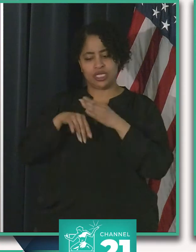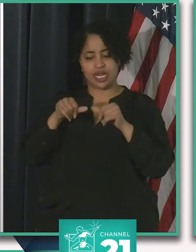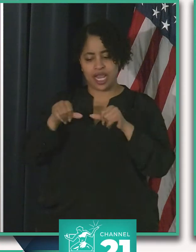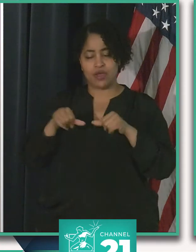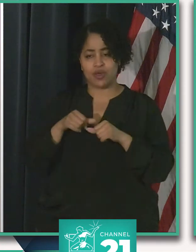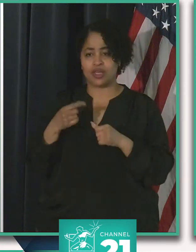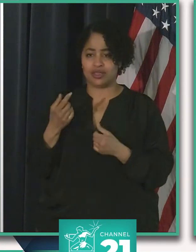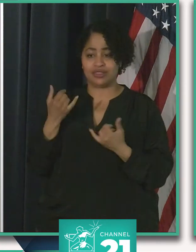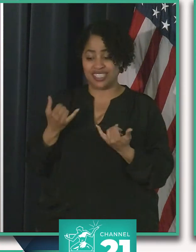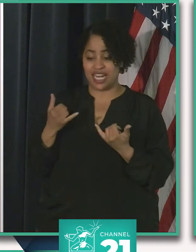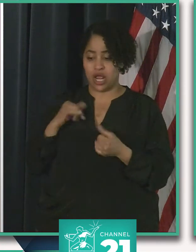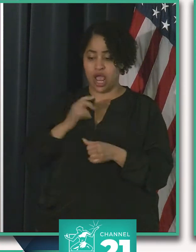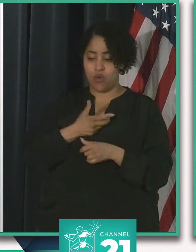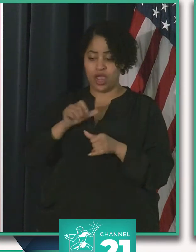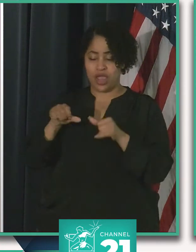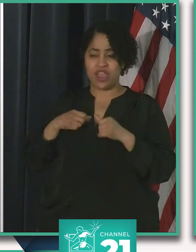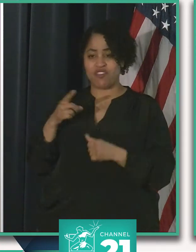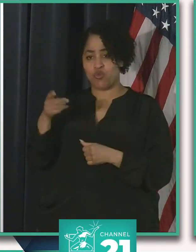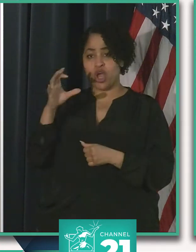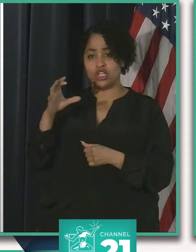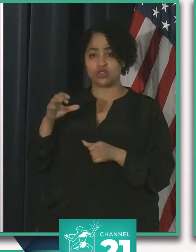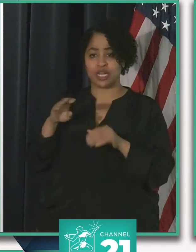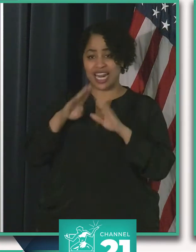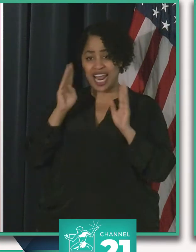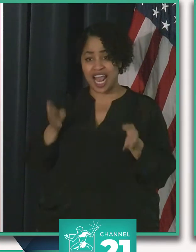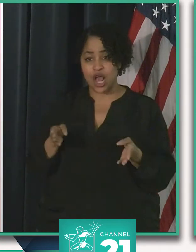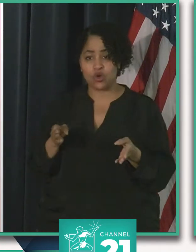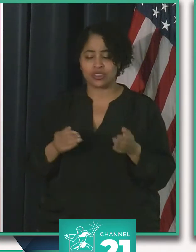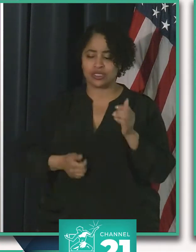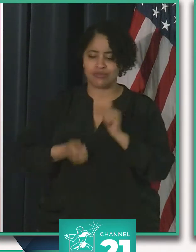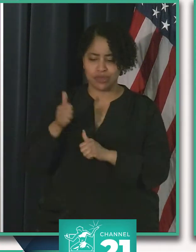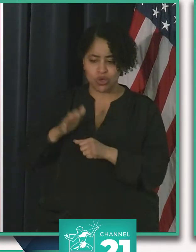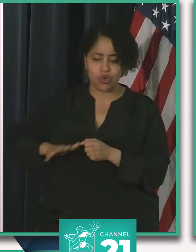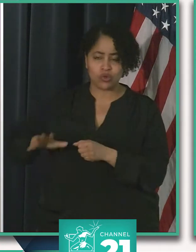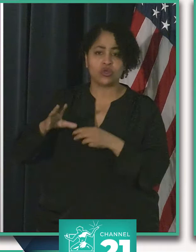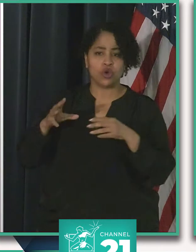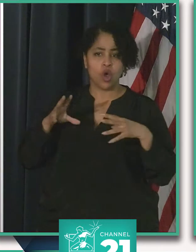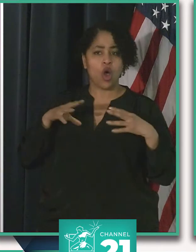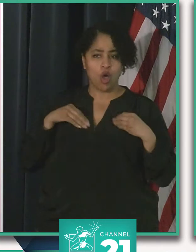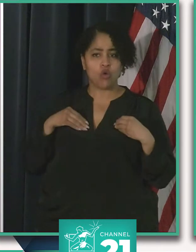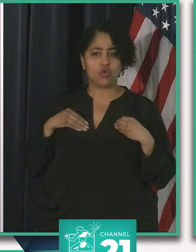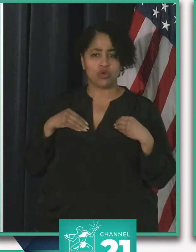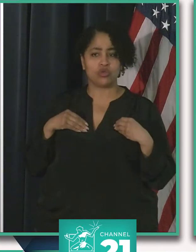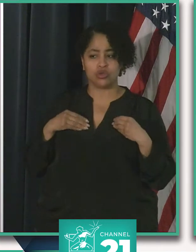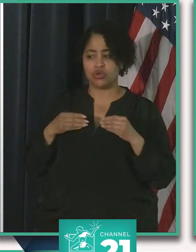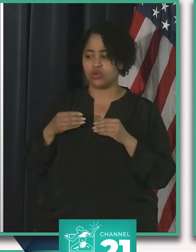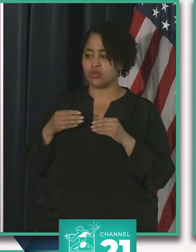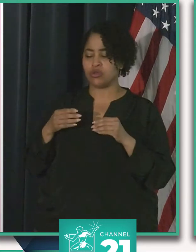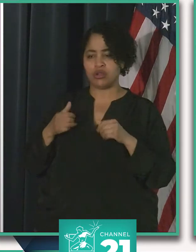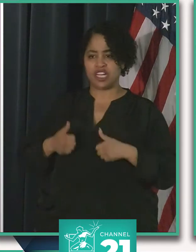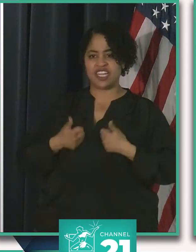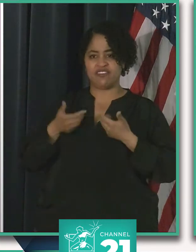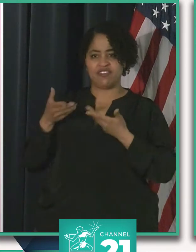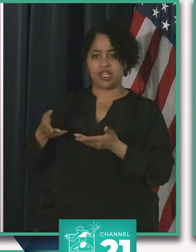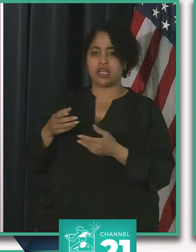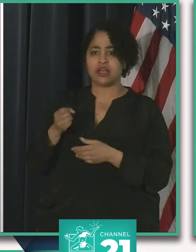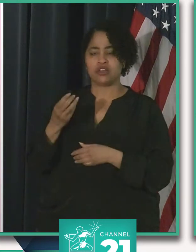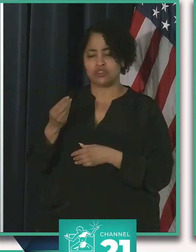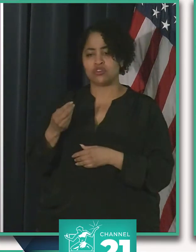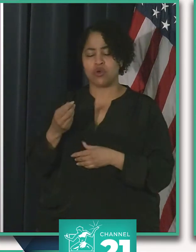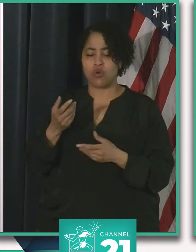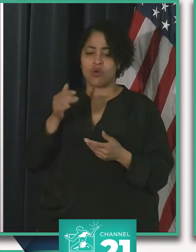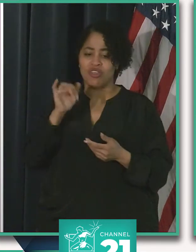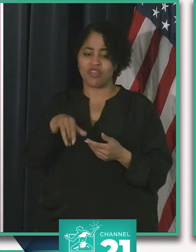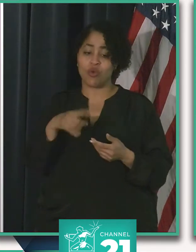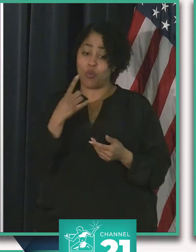now has 100 houses, the vast majority of which are owner occupied. And so the objection to the North End Landing development